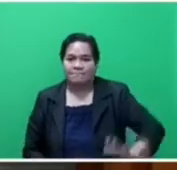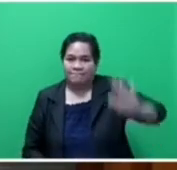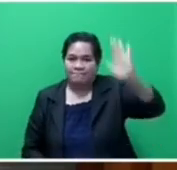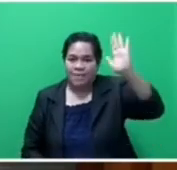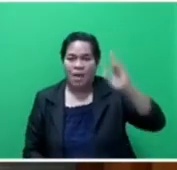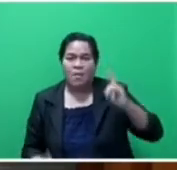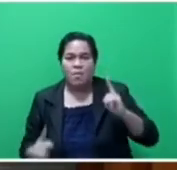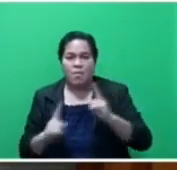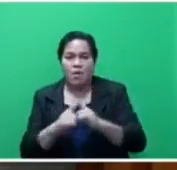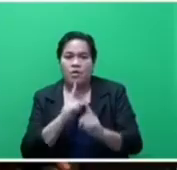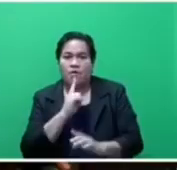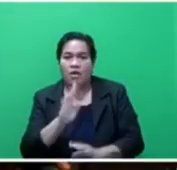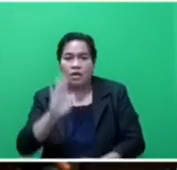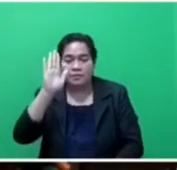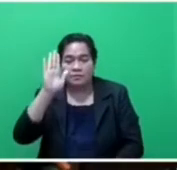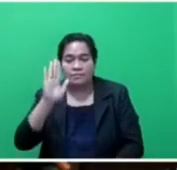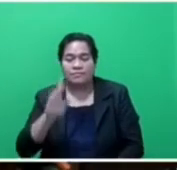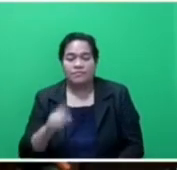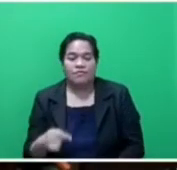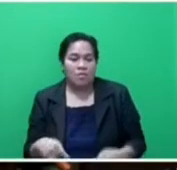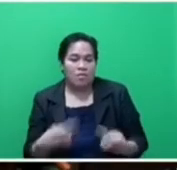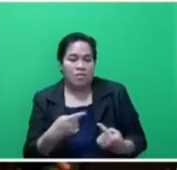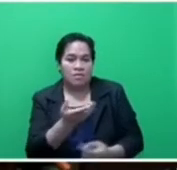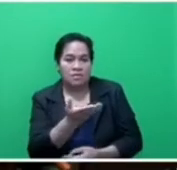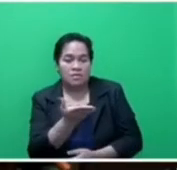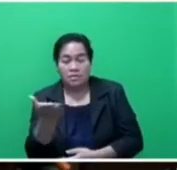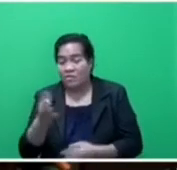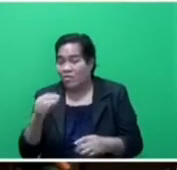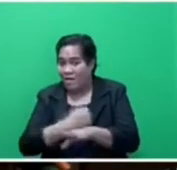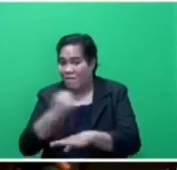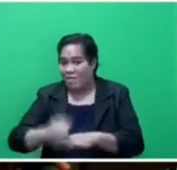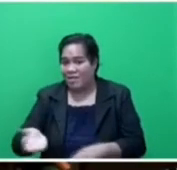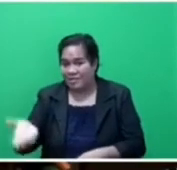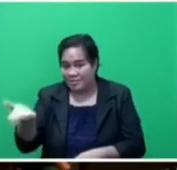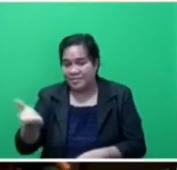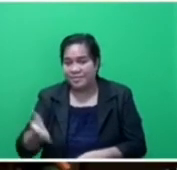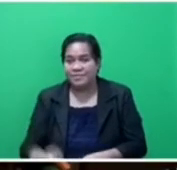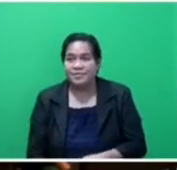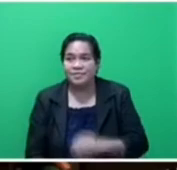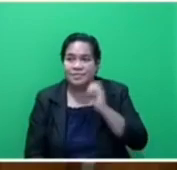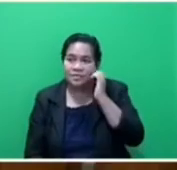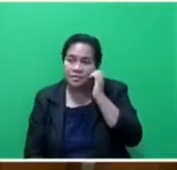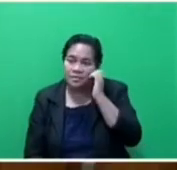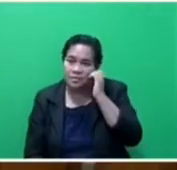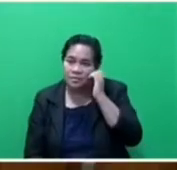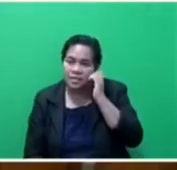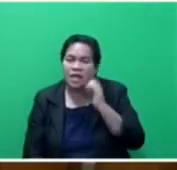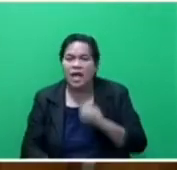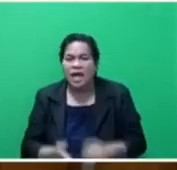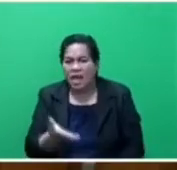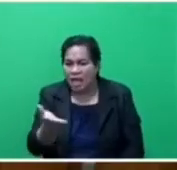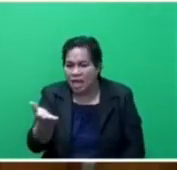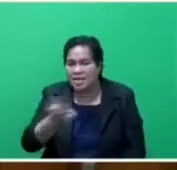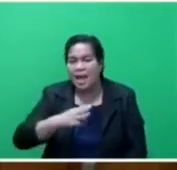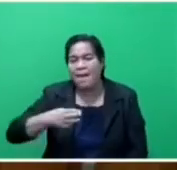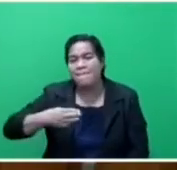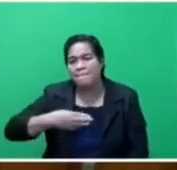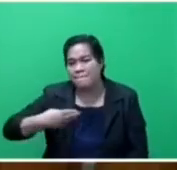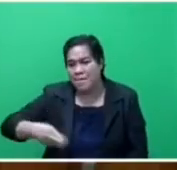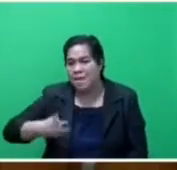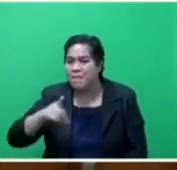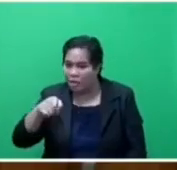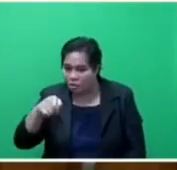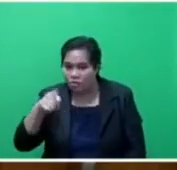Honourable members, there's a point of order. Honourable Speaker, as the member moving the motion, I would like to actually seek